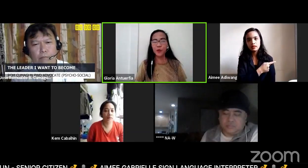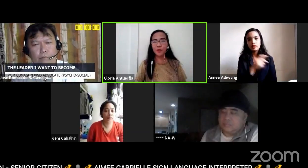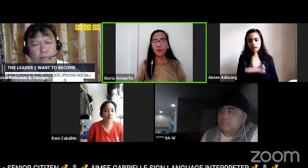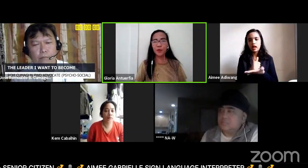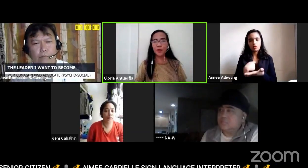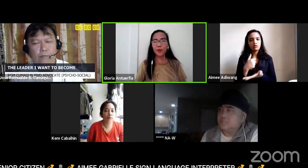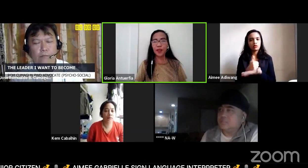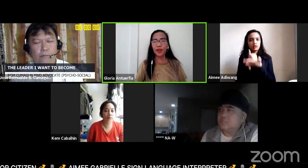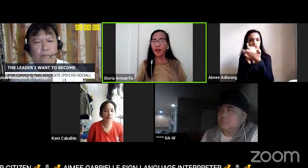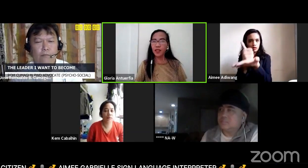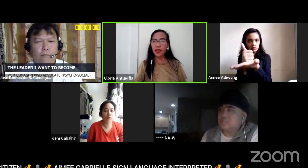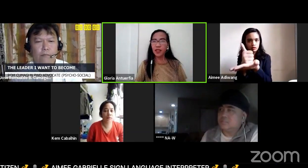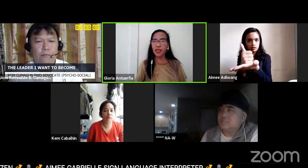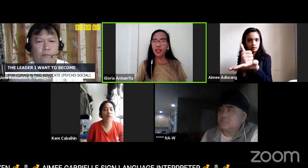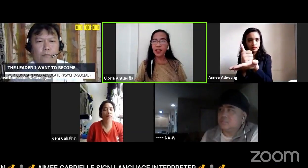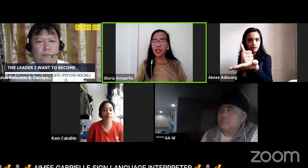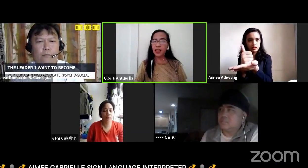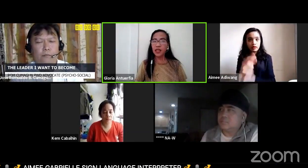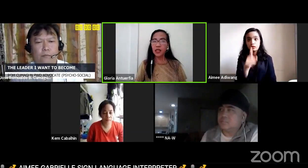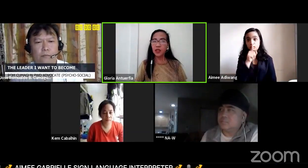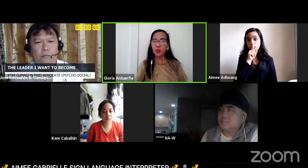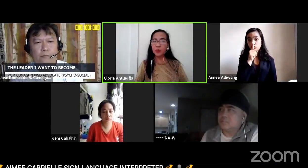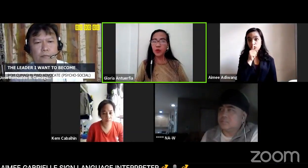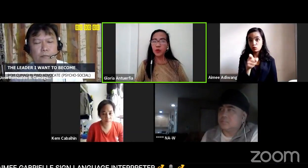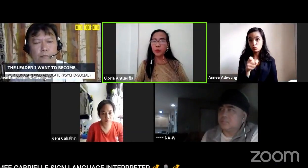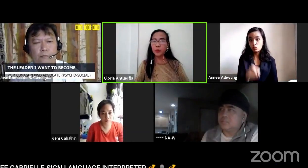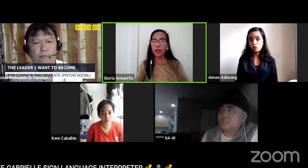tinutulungan ko, actually,